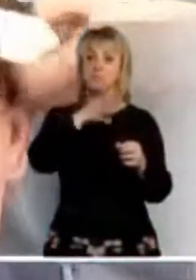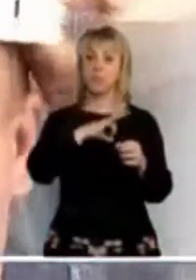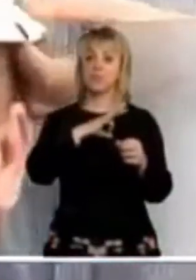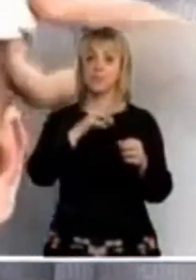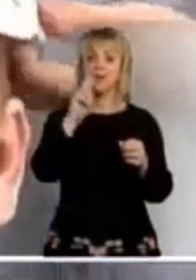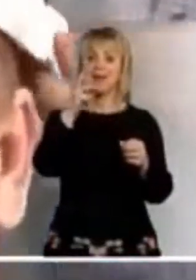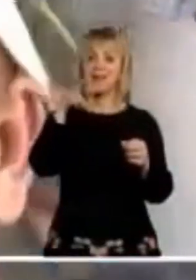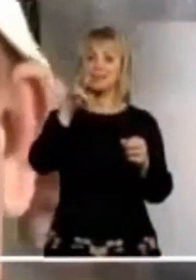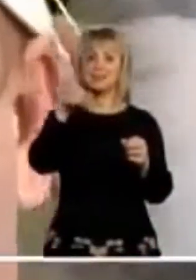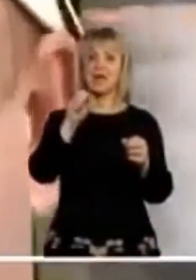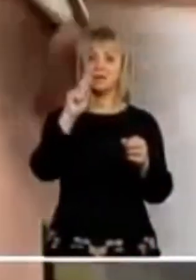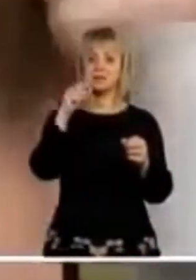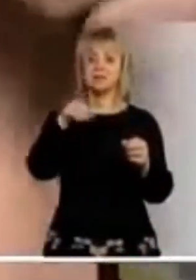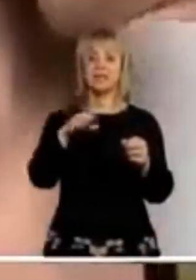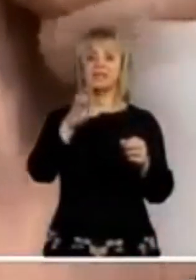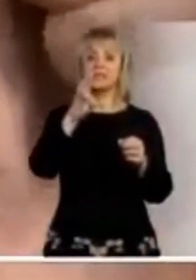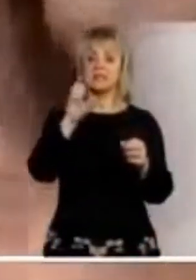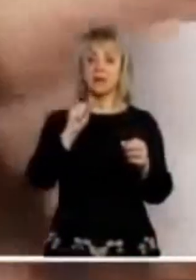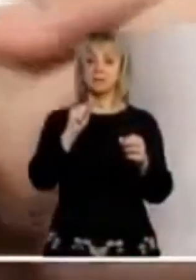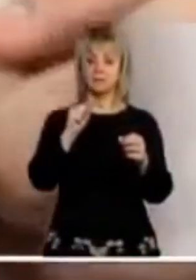We use contacts.